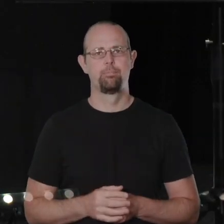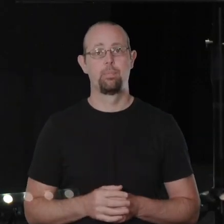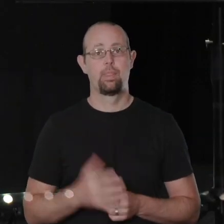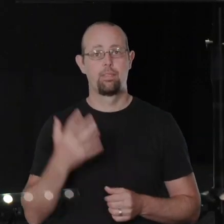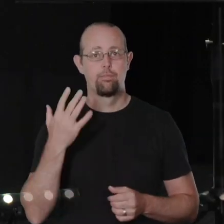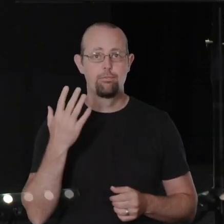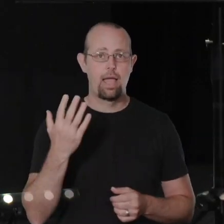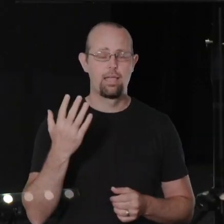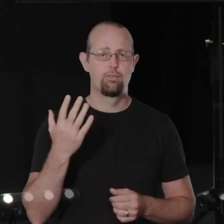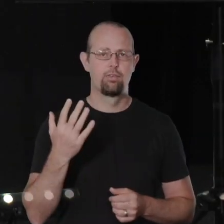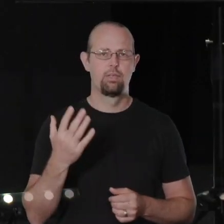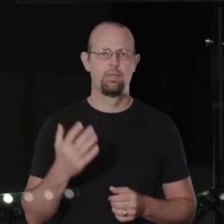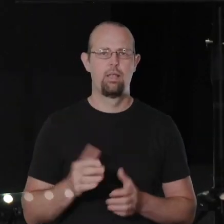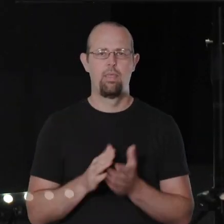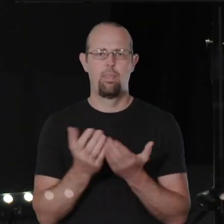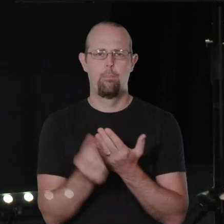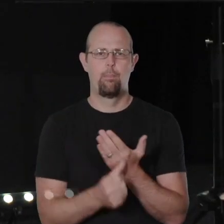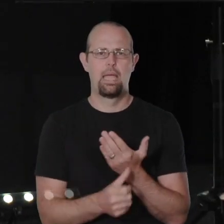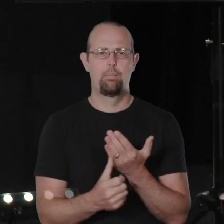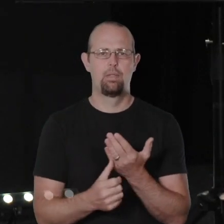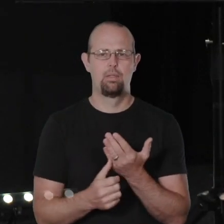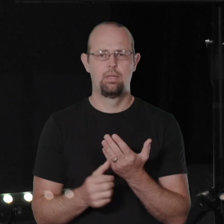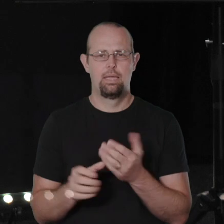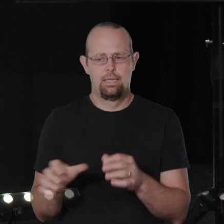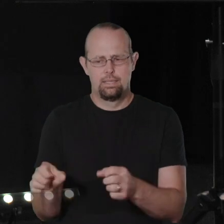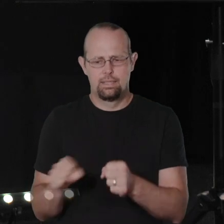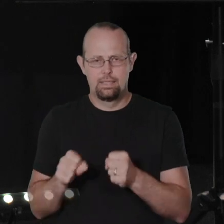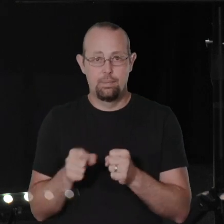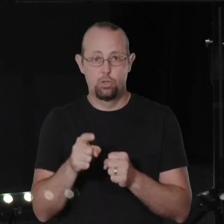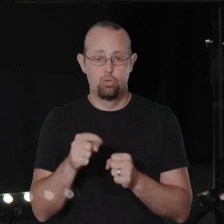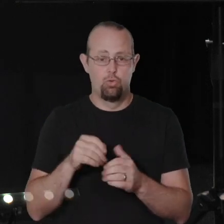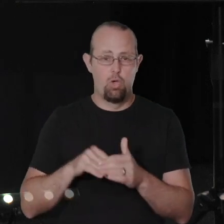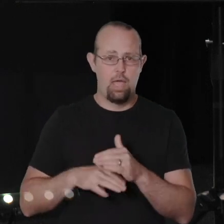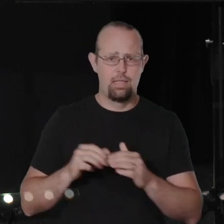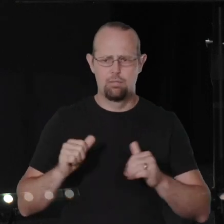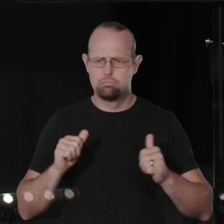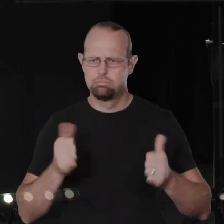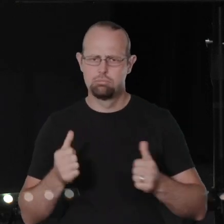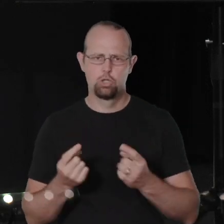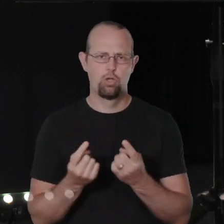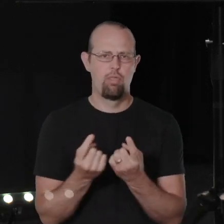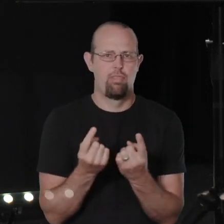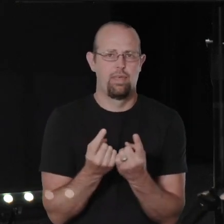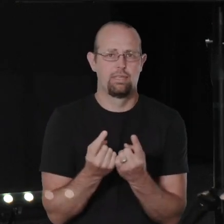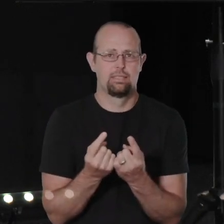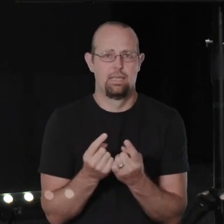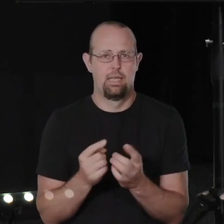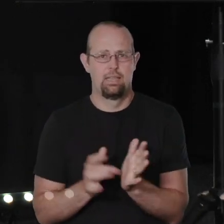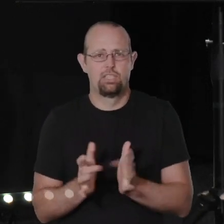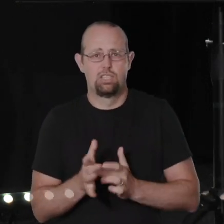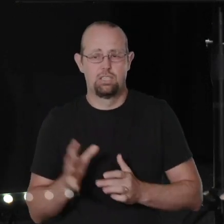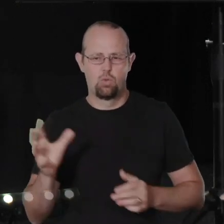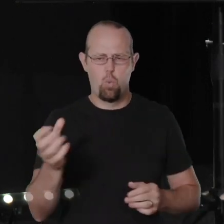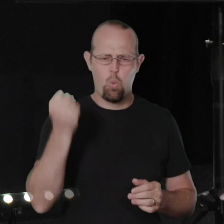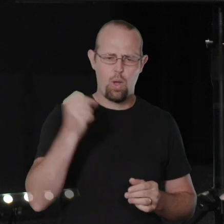Bible, God's word, keeps you in the good news and the good things that Jesus won for you. That God's